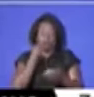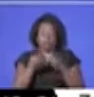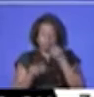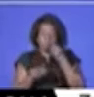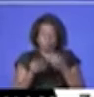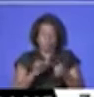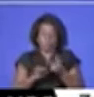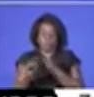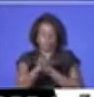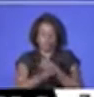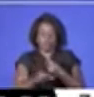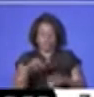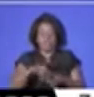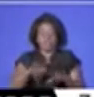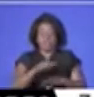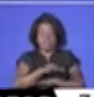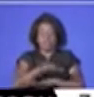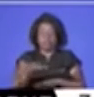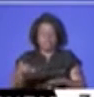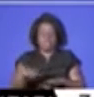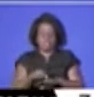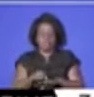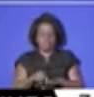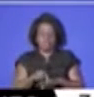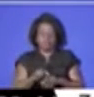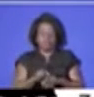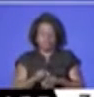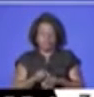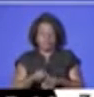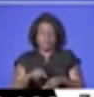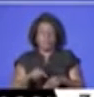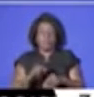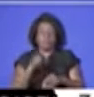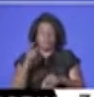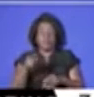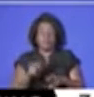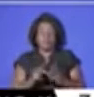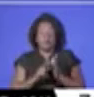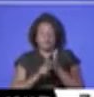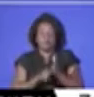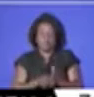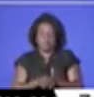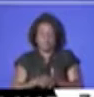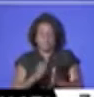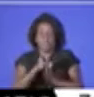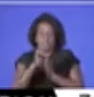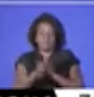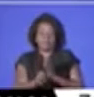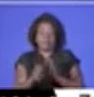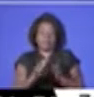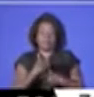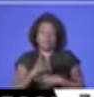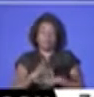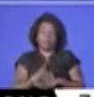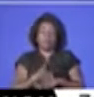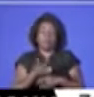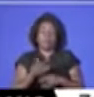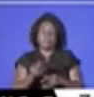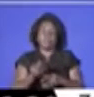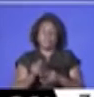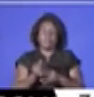the COVID-19 pandemic. The interactive webinar will feature presentations from academic experts across four pillars of food